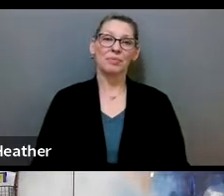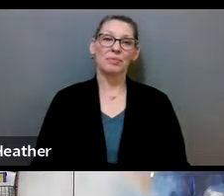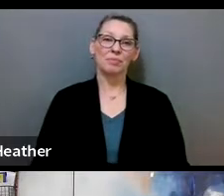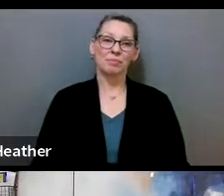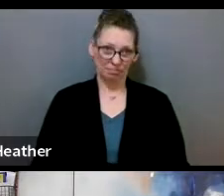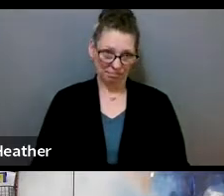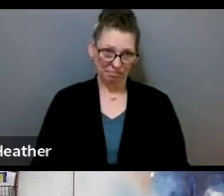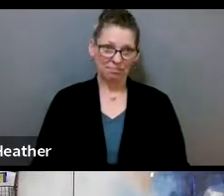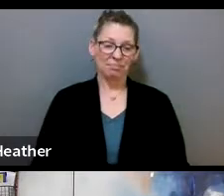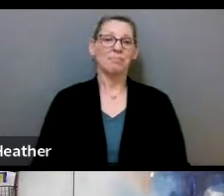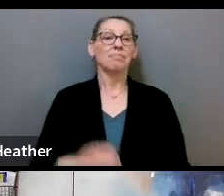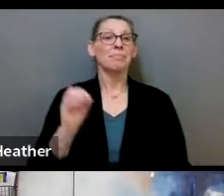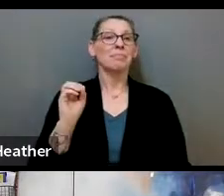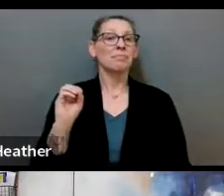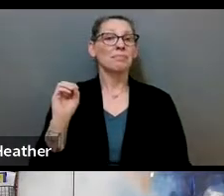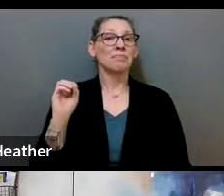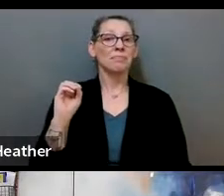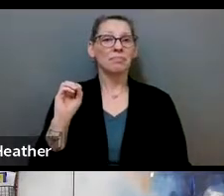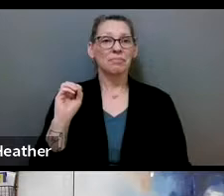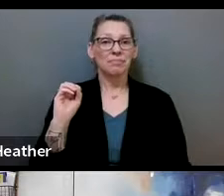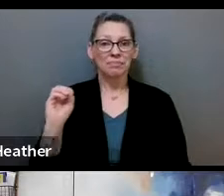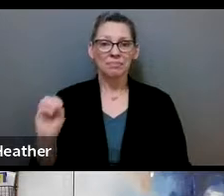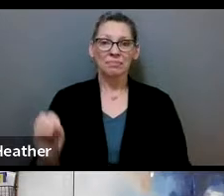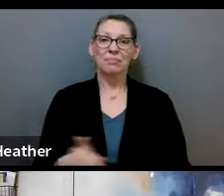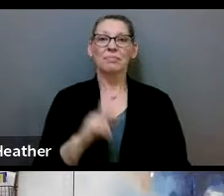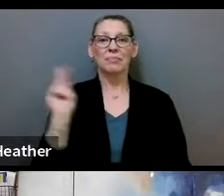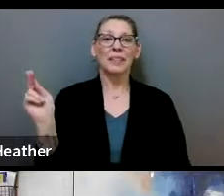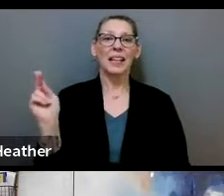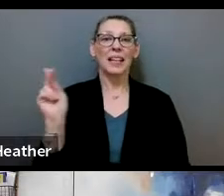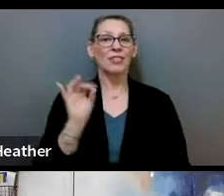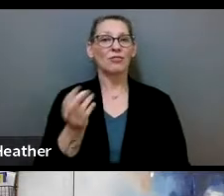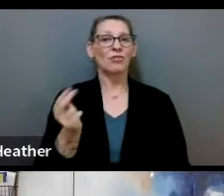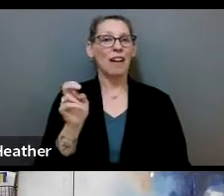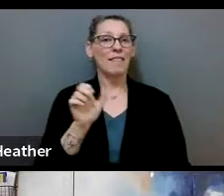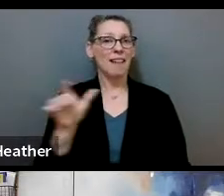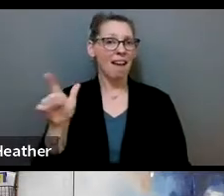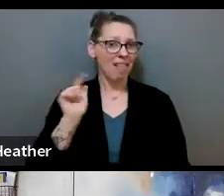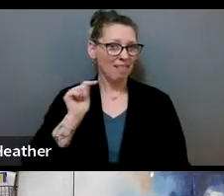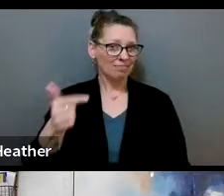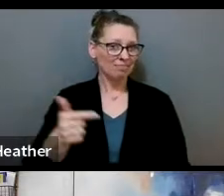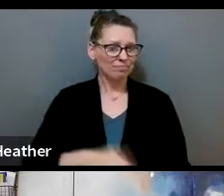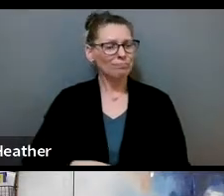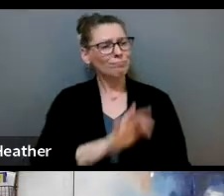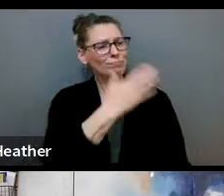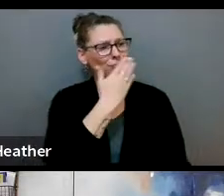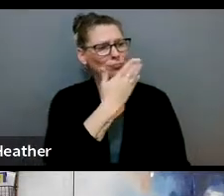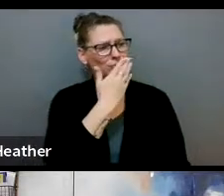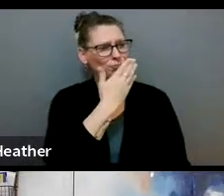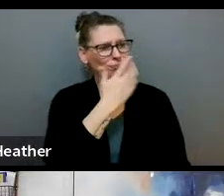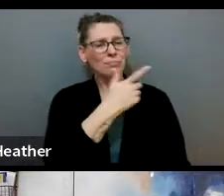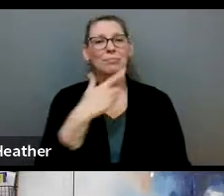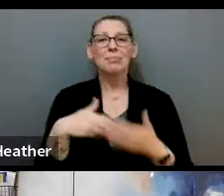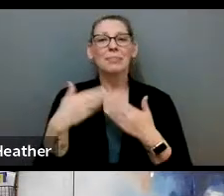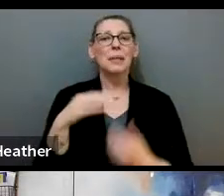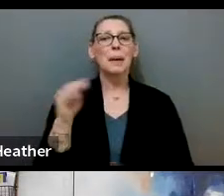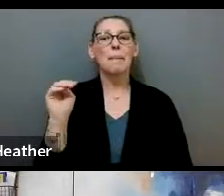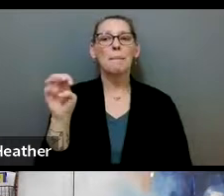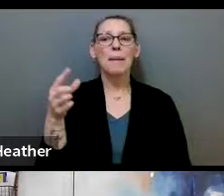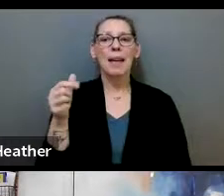All right, well, Johnell, I will turn it back over to you. Great, thank you, Administrator Johnson. Next up, we have Megan